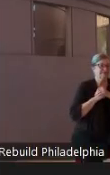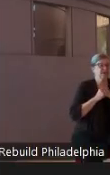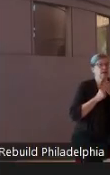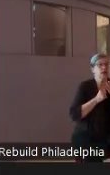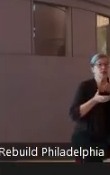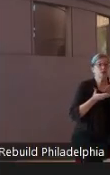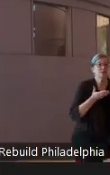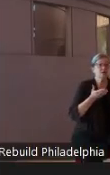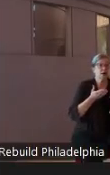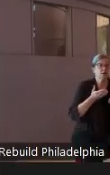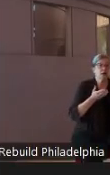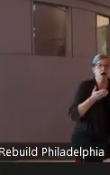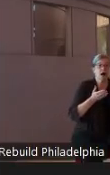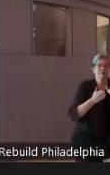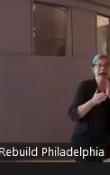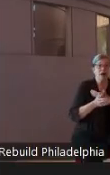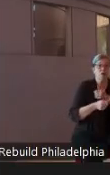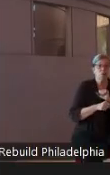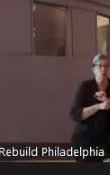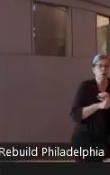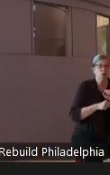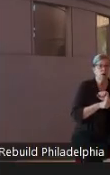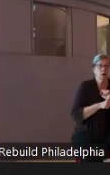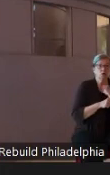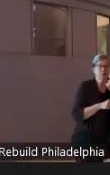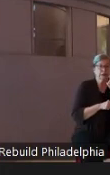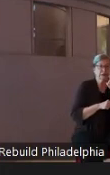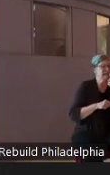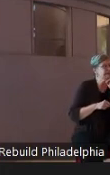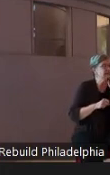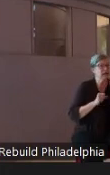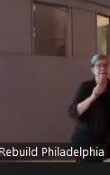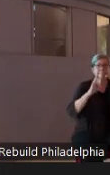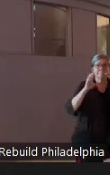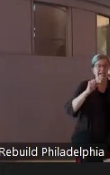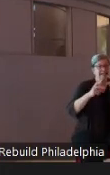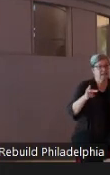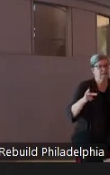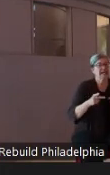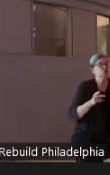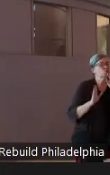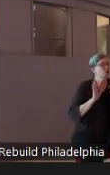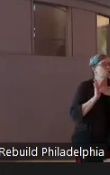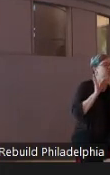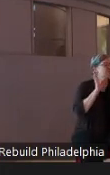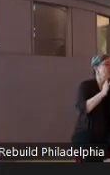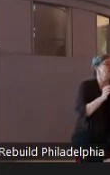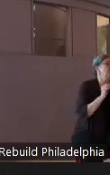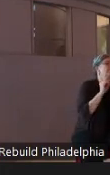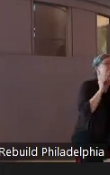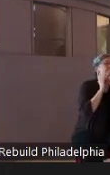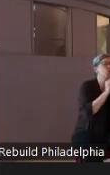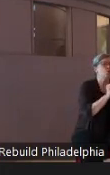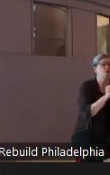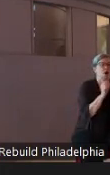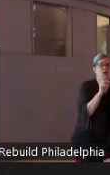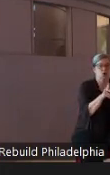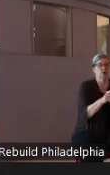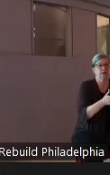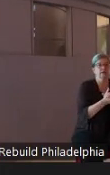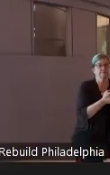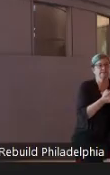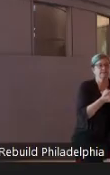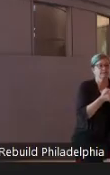the result of all of that is this amazing space that will provide so many more opportunities than the former one